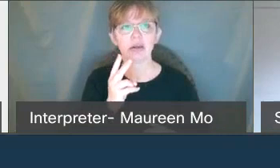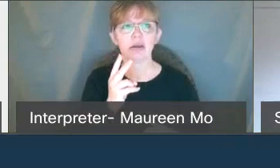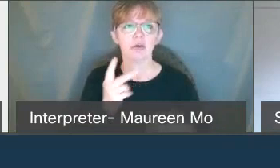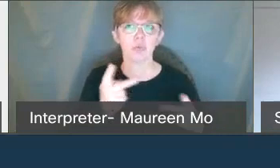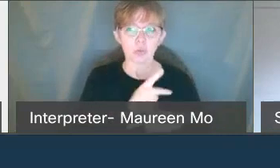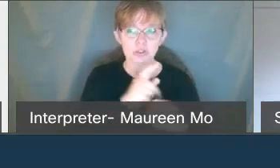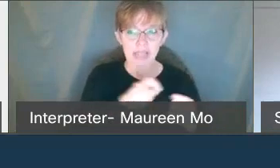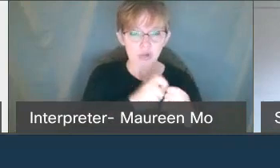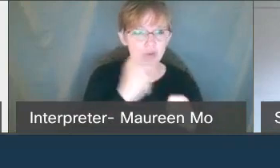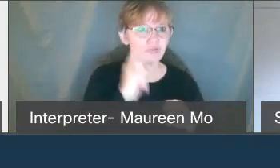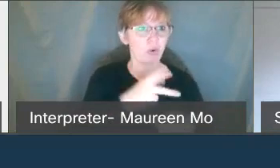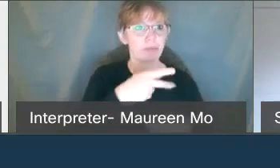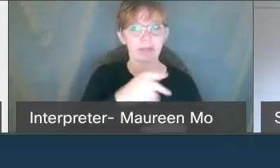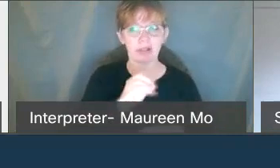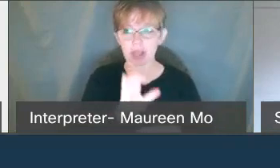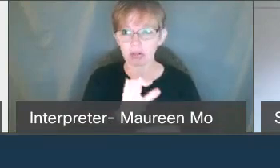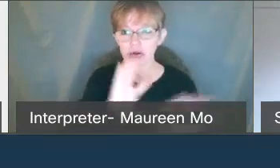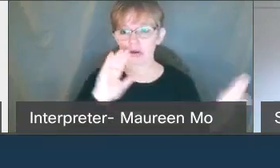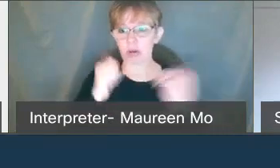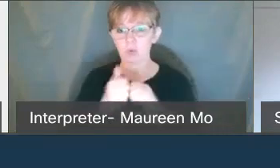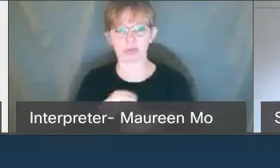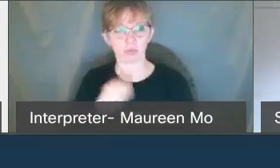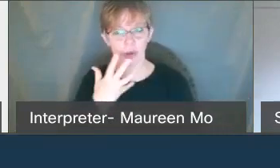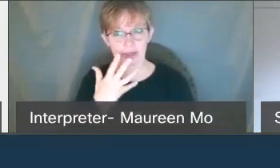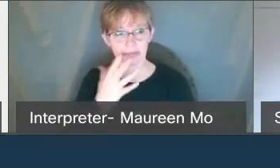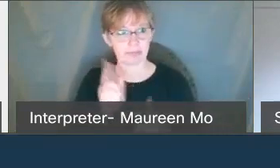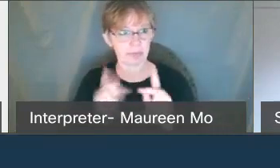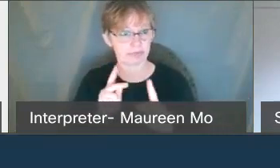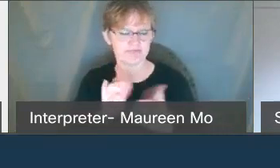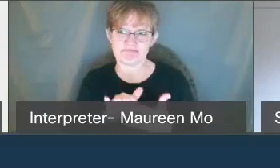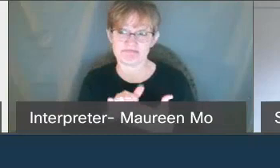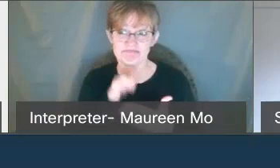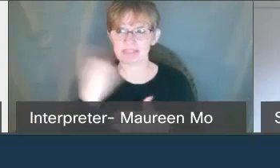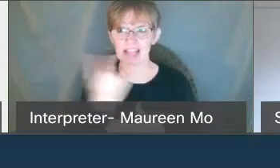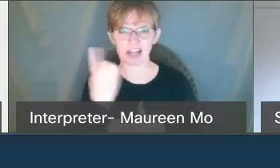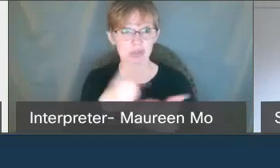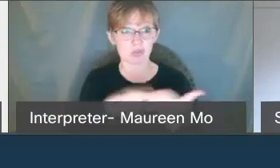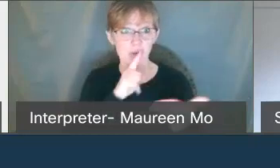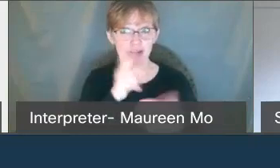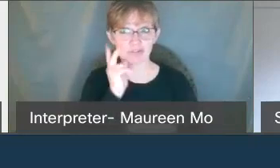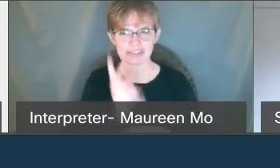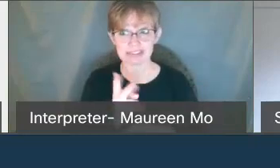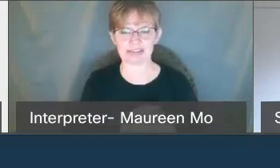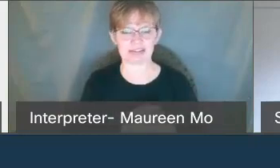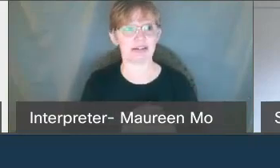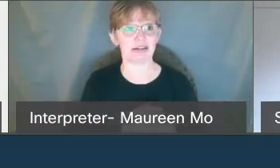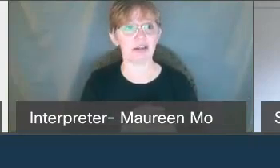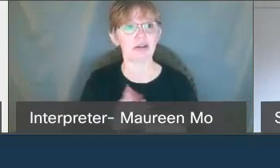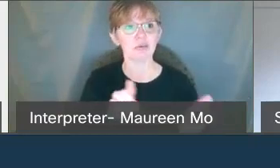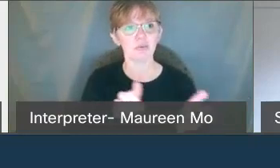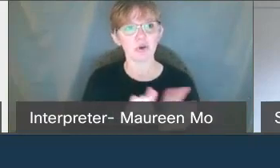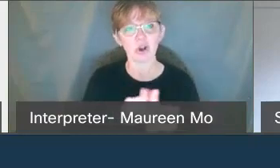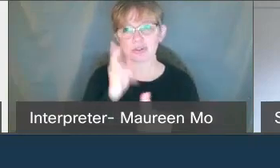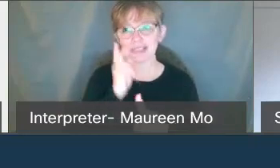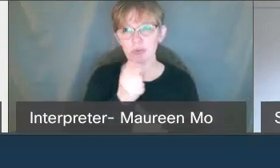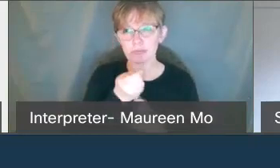for people of color compared to white people. Well, that's not always the case. We're also seeing incredibly small differences.